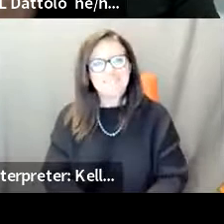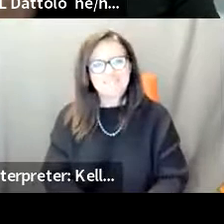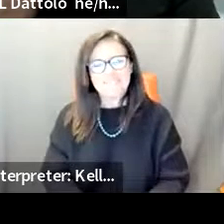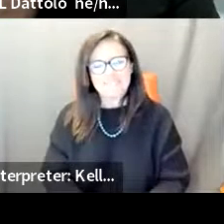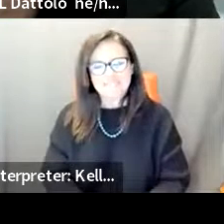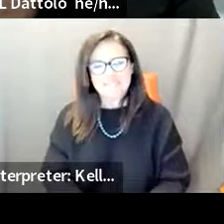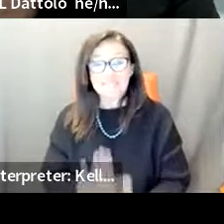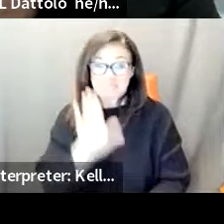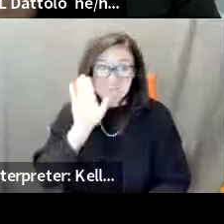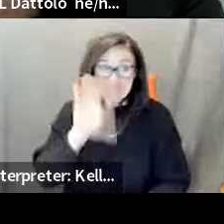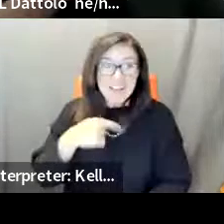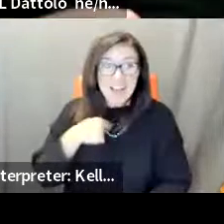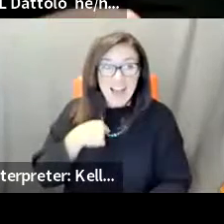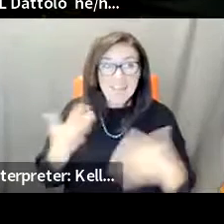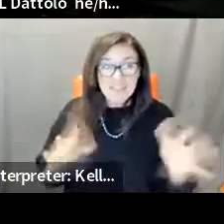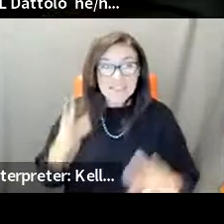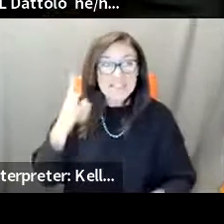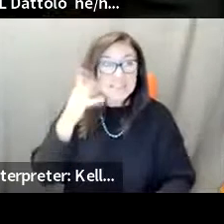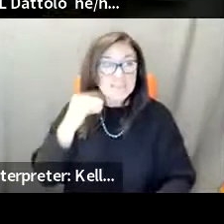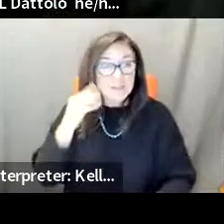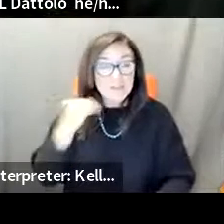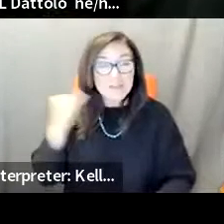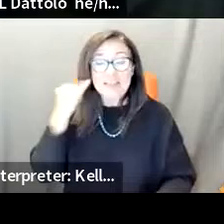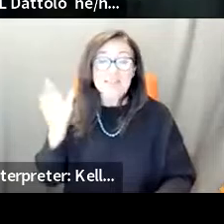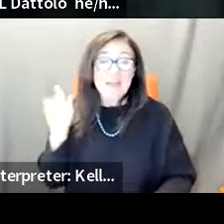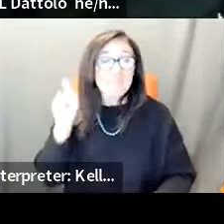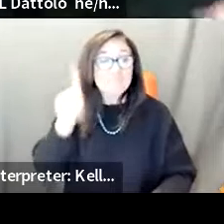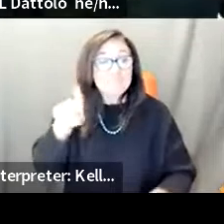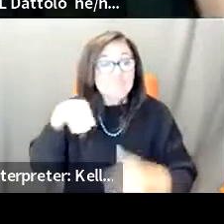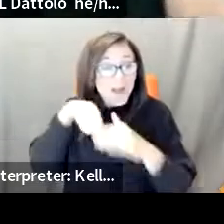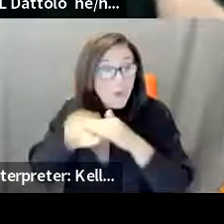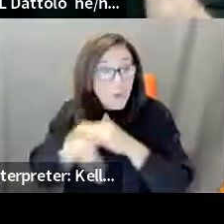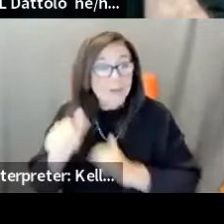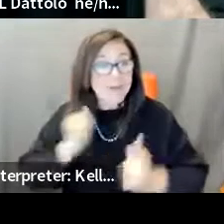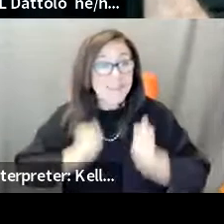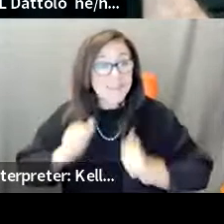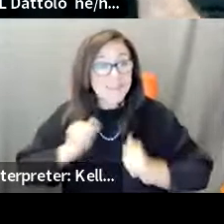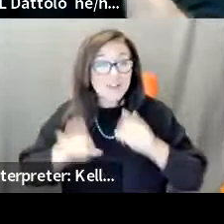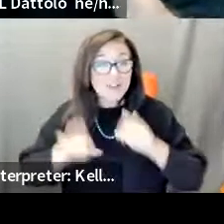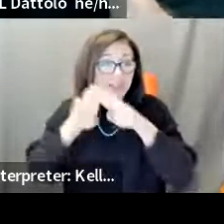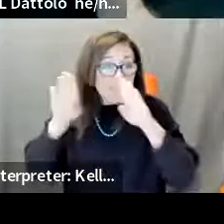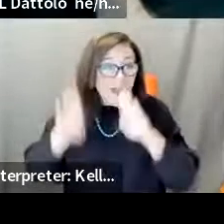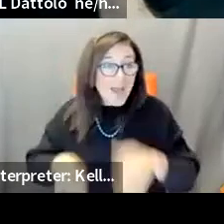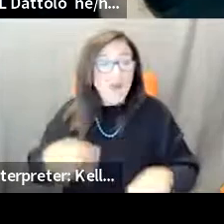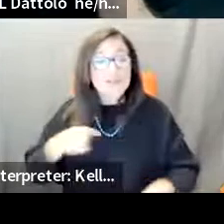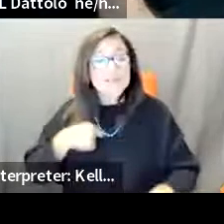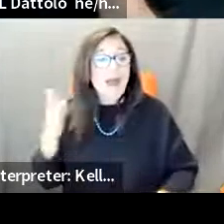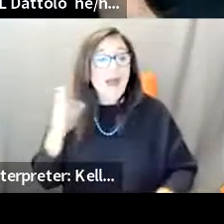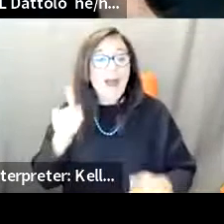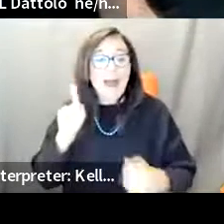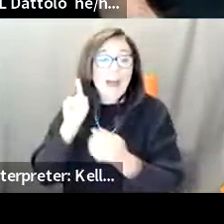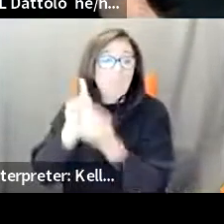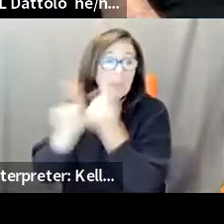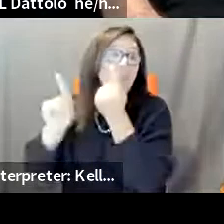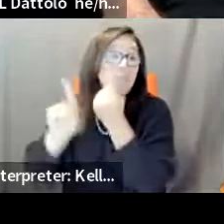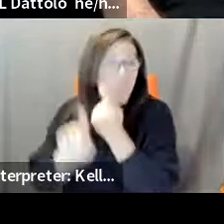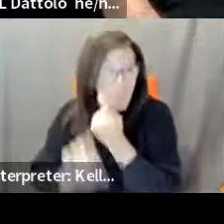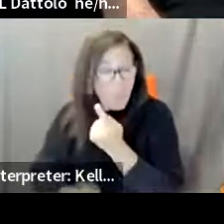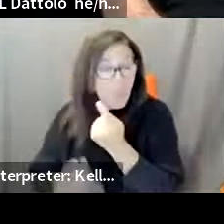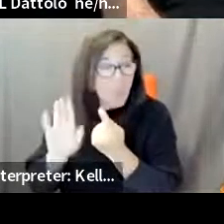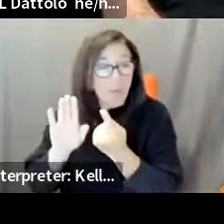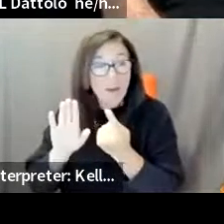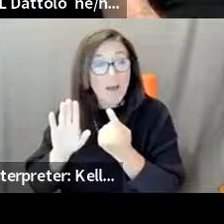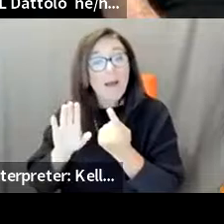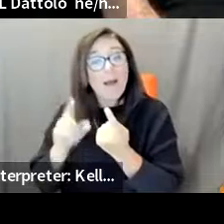a mistake and bumped into something because I didn't see it or my cane didn't touch it, a staff person thought that I